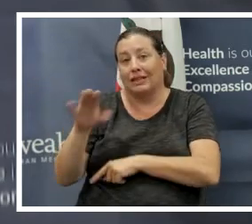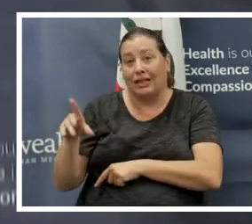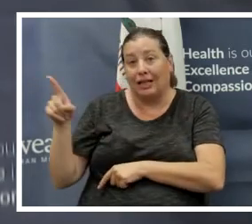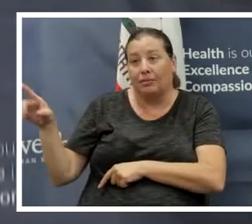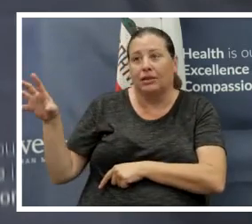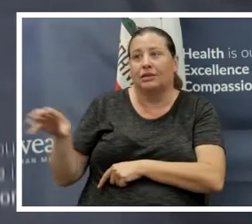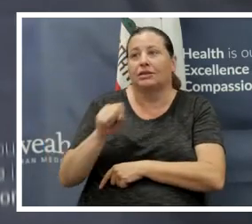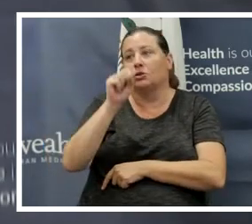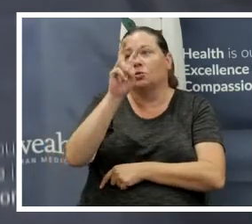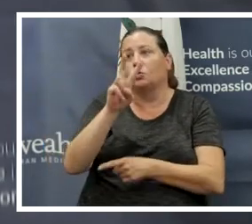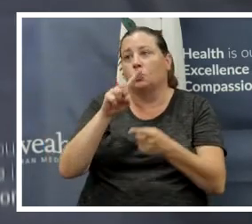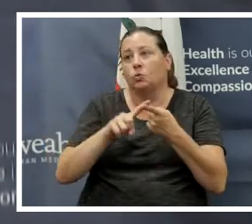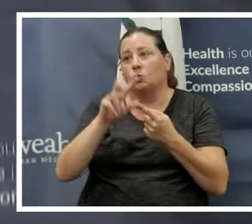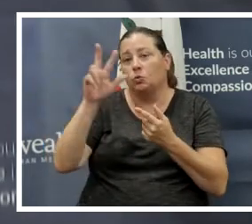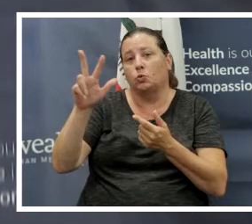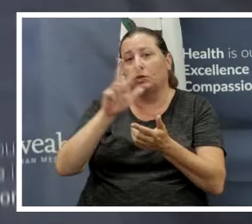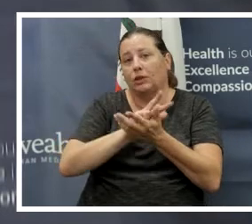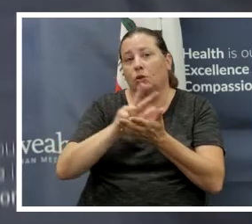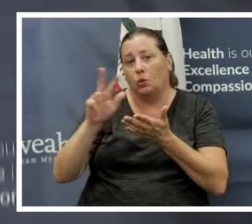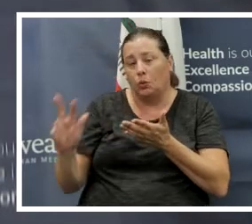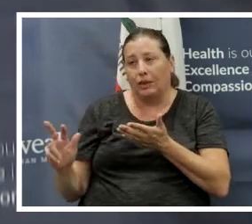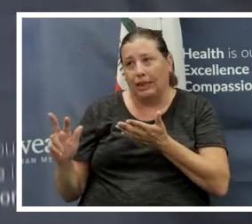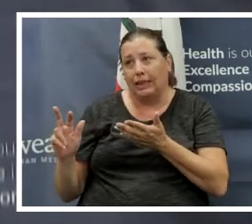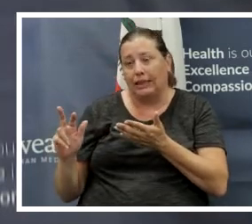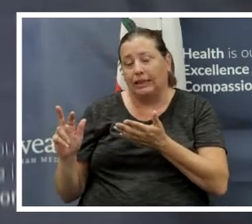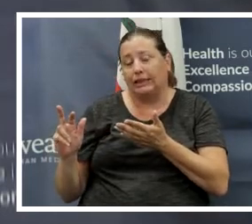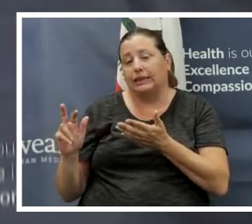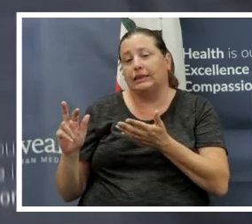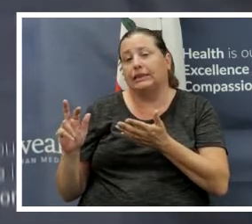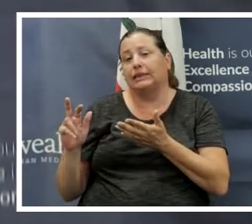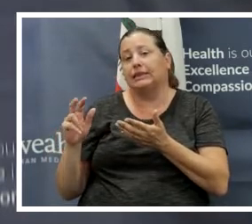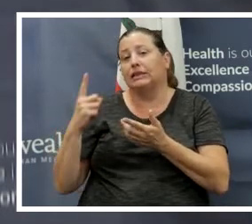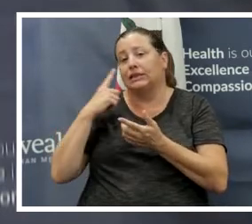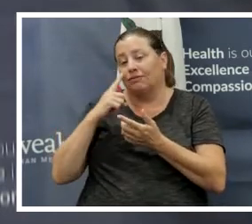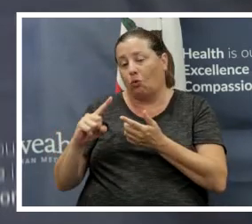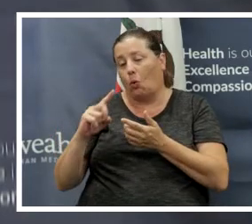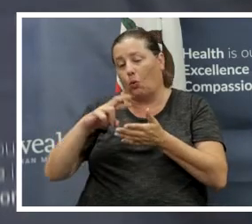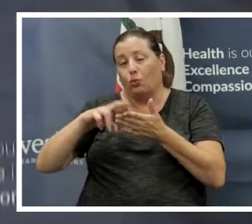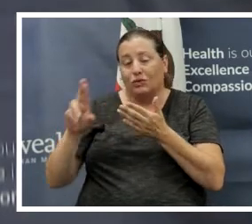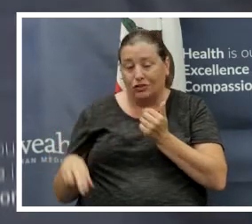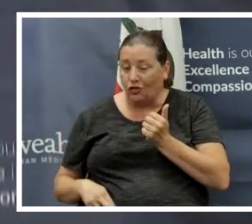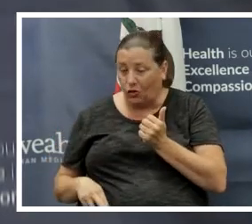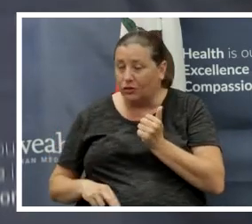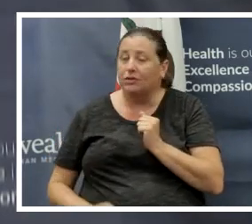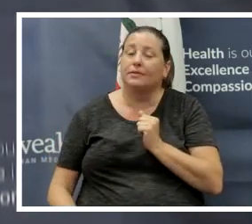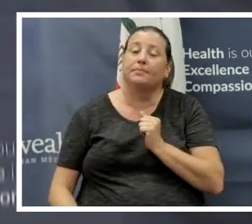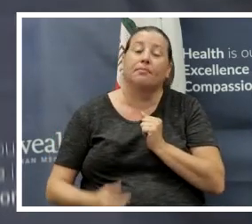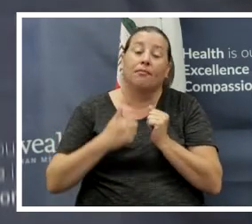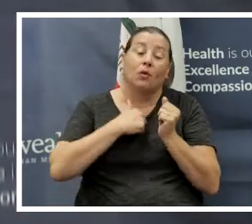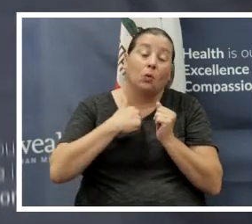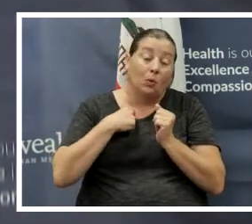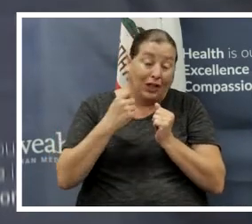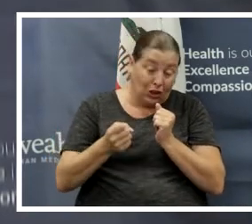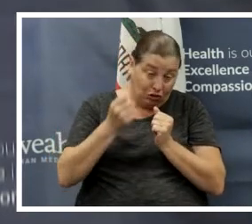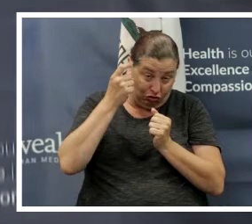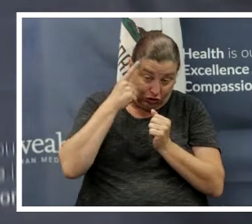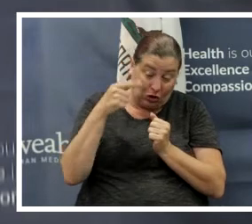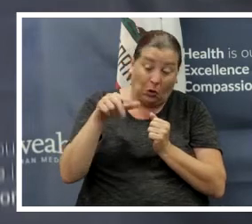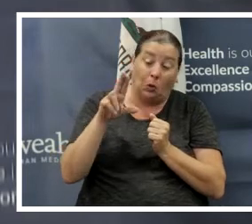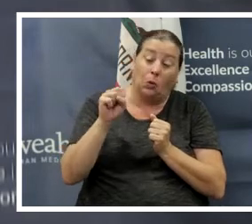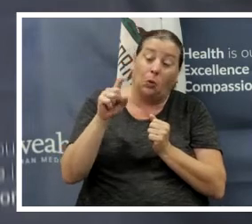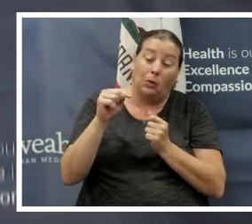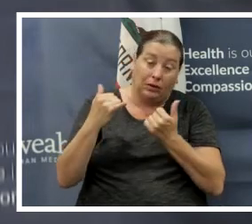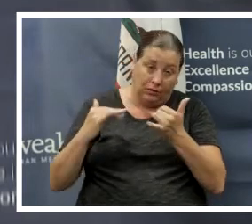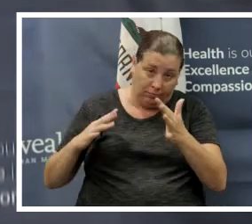around test results. We understand that Quest has caught up pretty well.